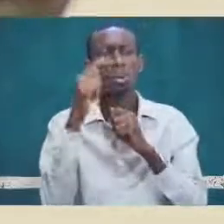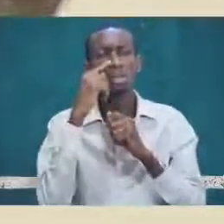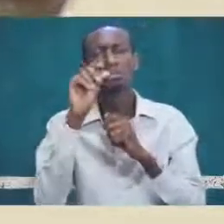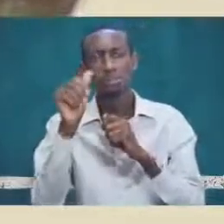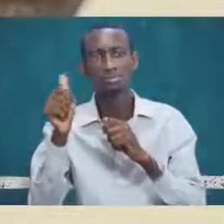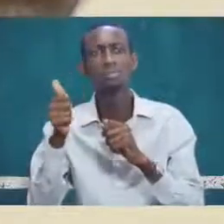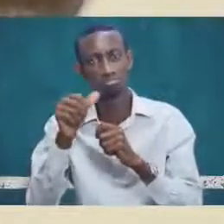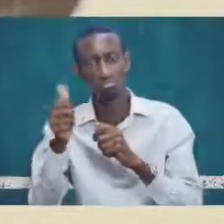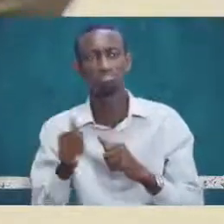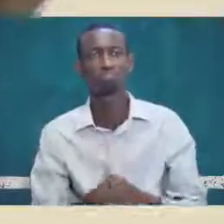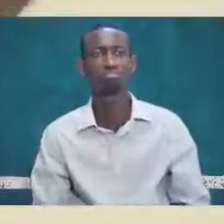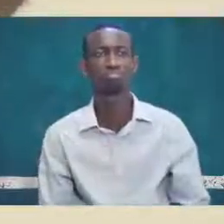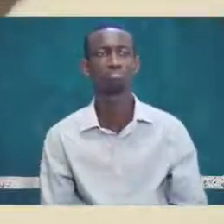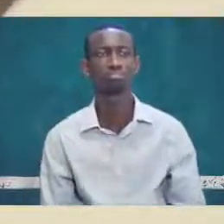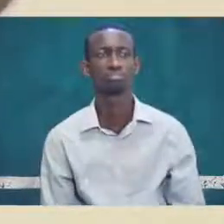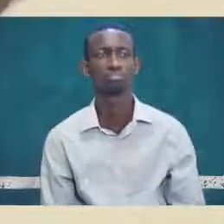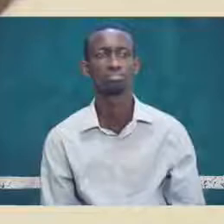substances.